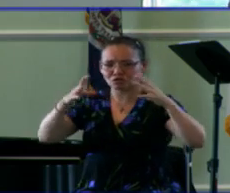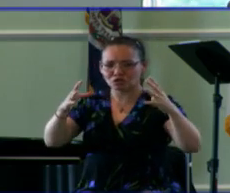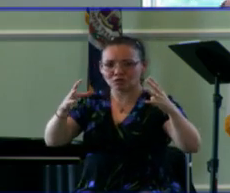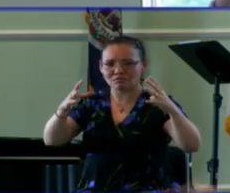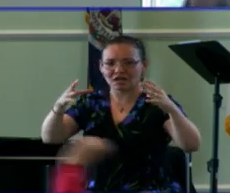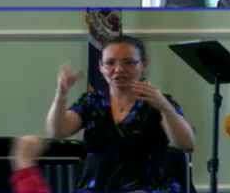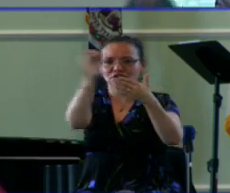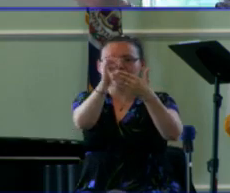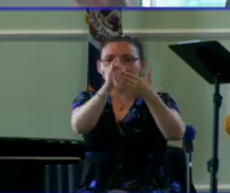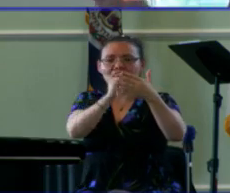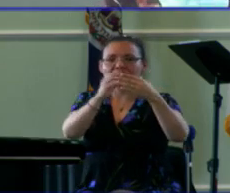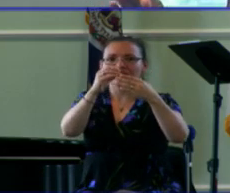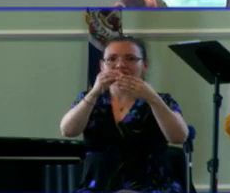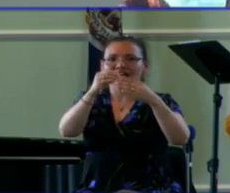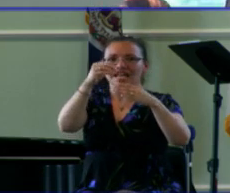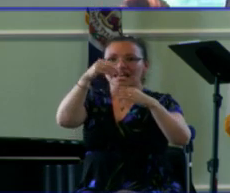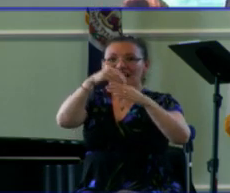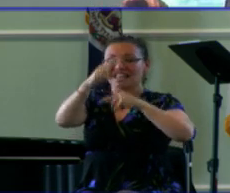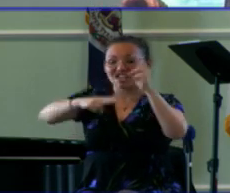for there not to be a God."